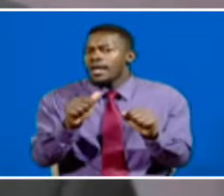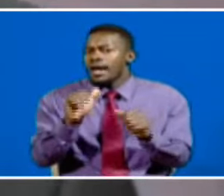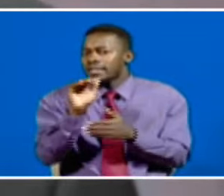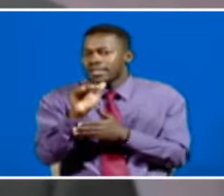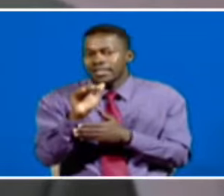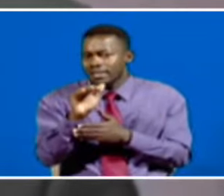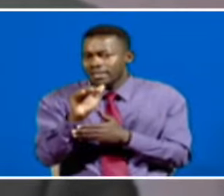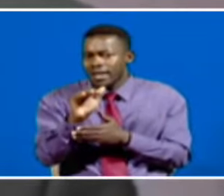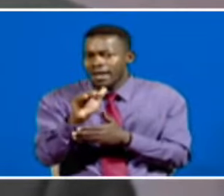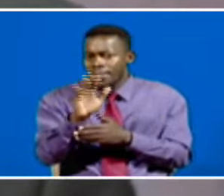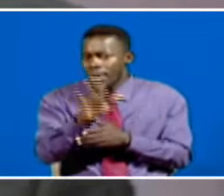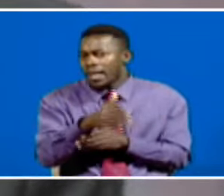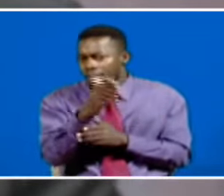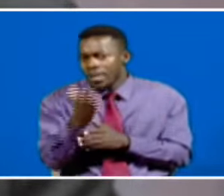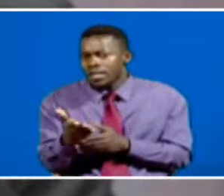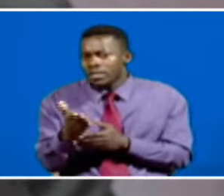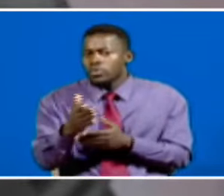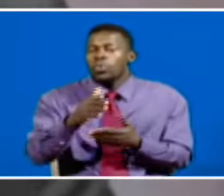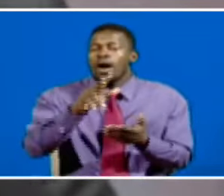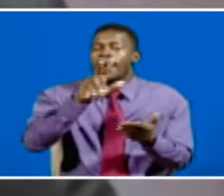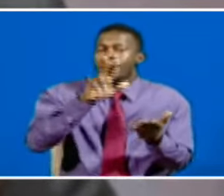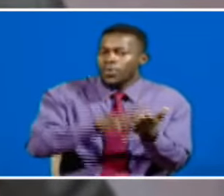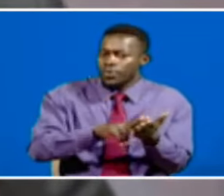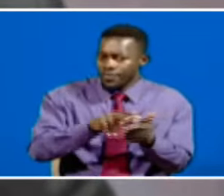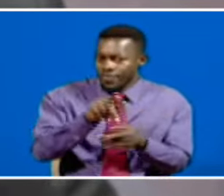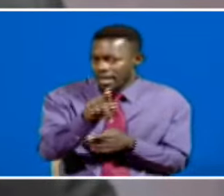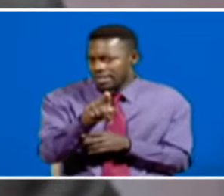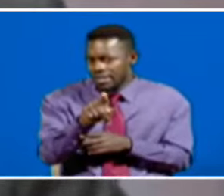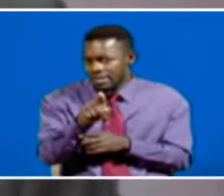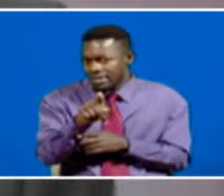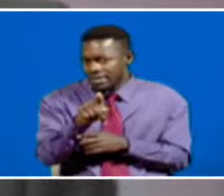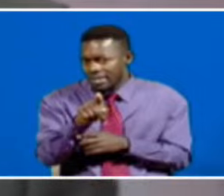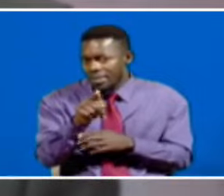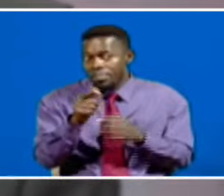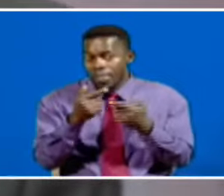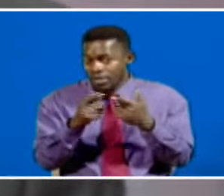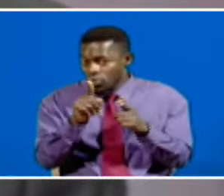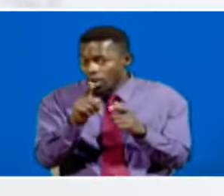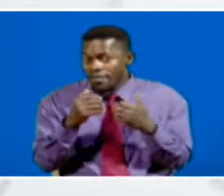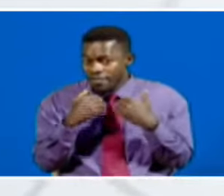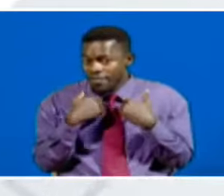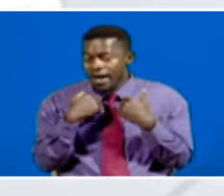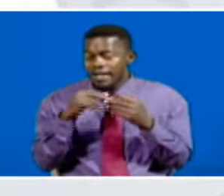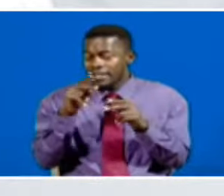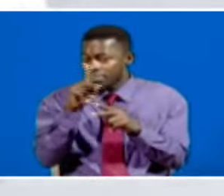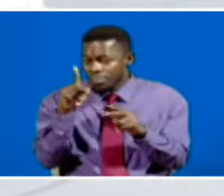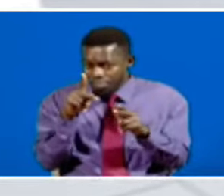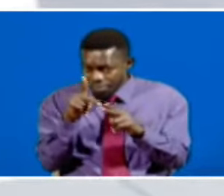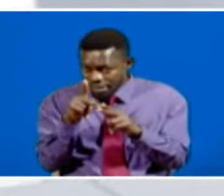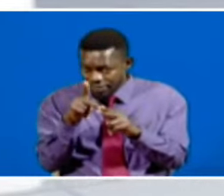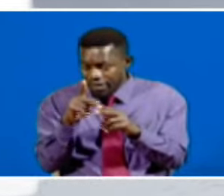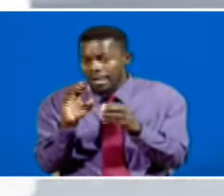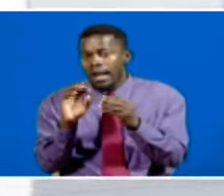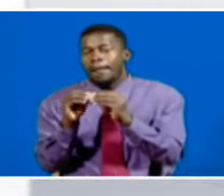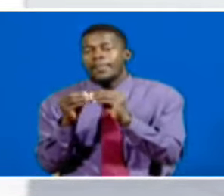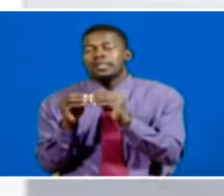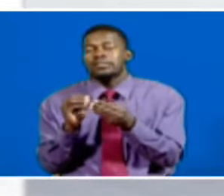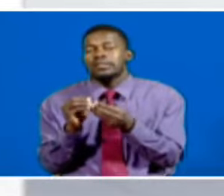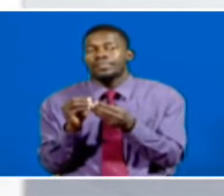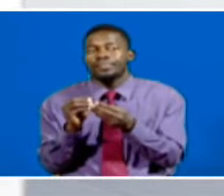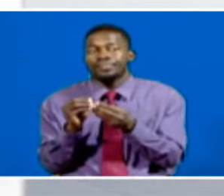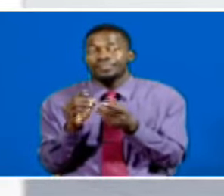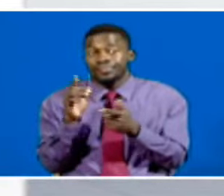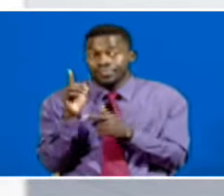vague statement, yet you have a very specific figure of 324 billion? The document outlines an